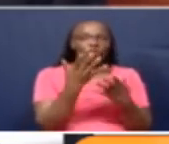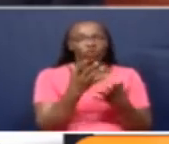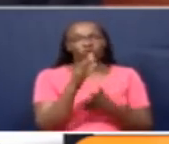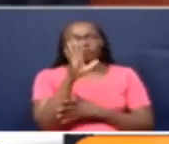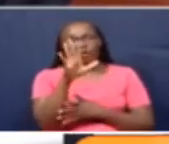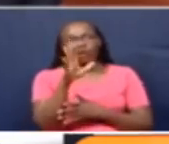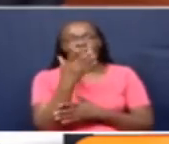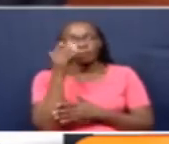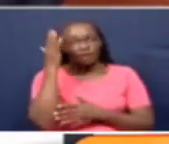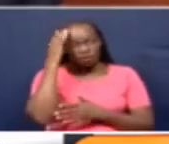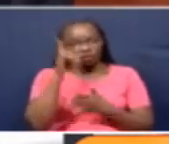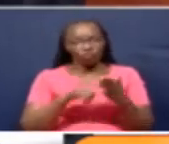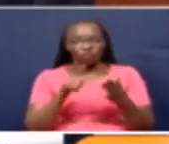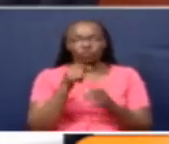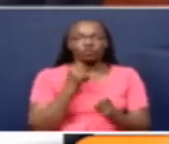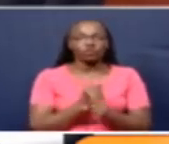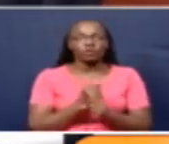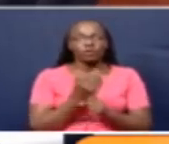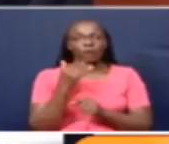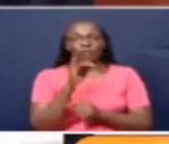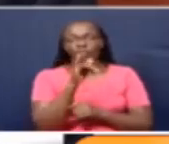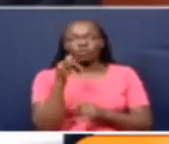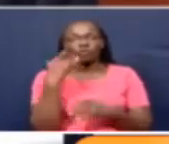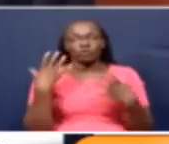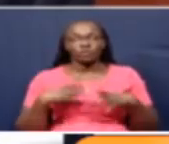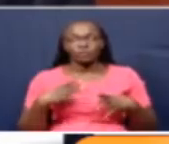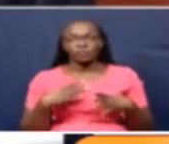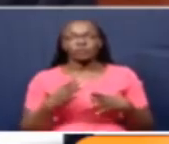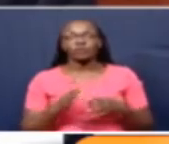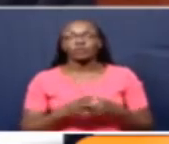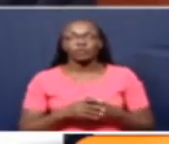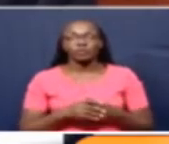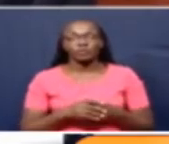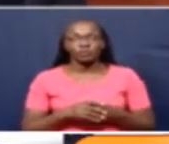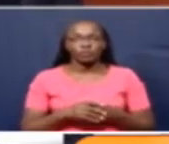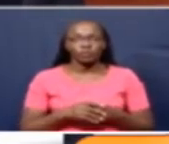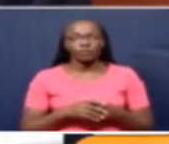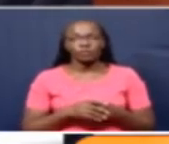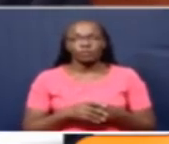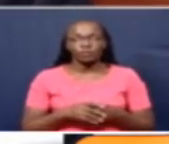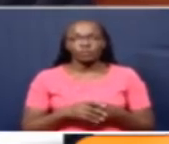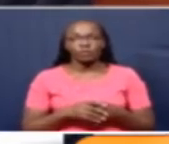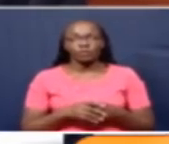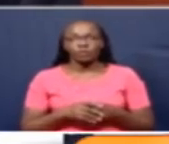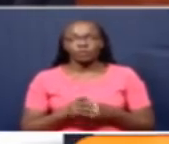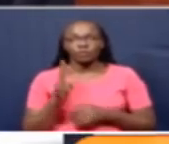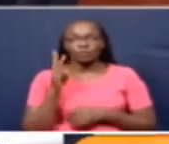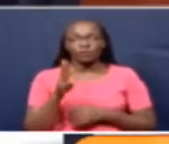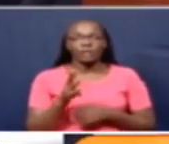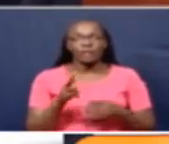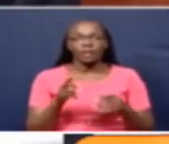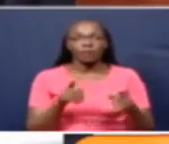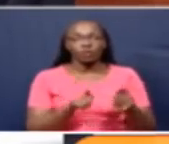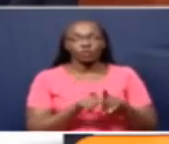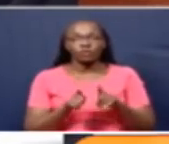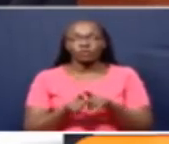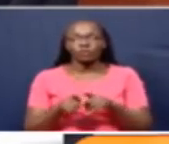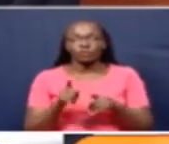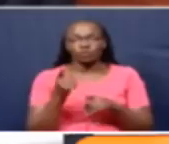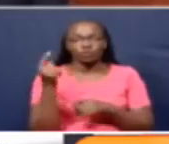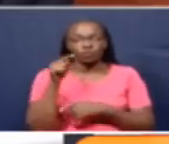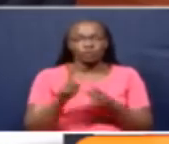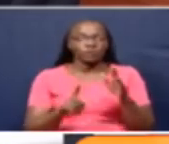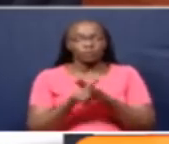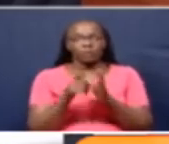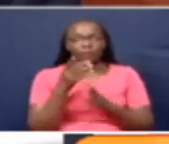doing. Because those people have paid money there to come and listen to you sing. And you are going to come up there and do what? And mess